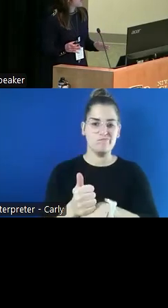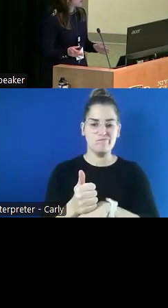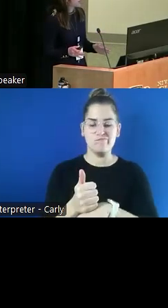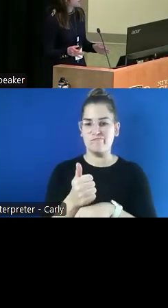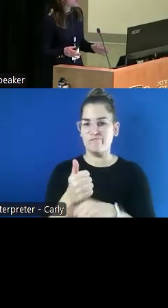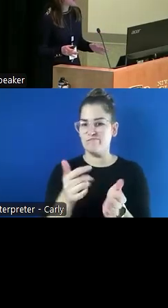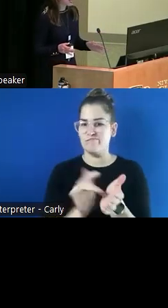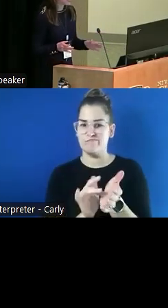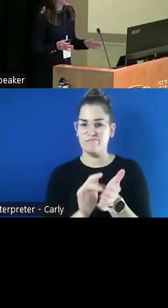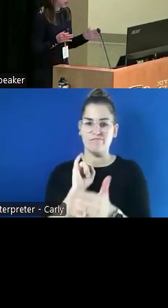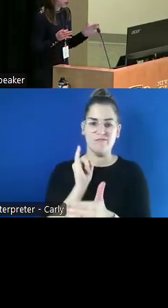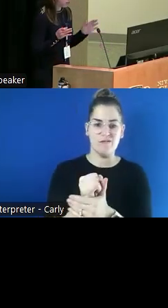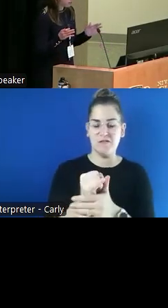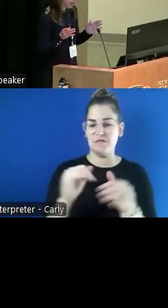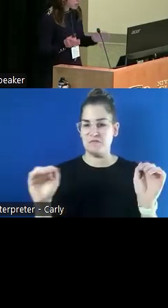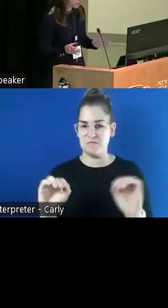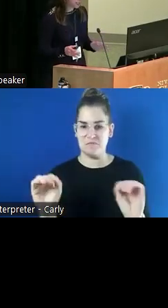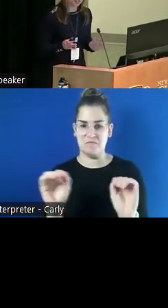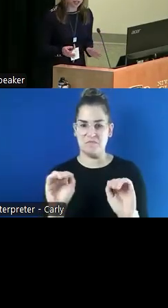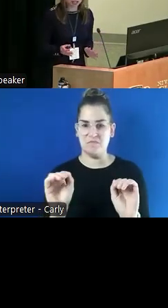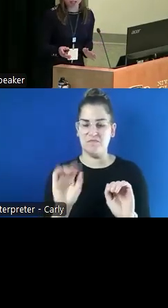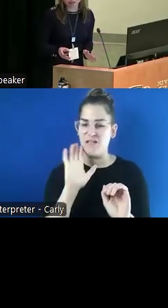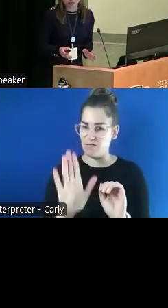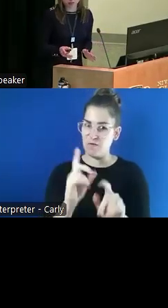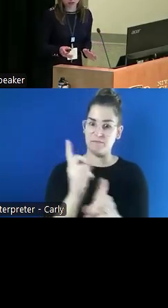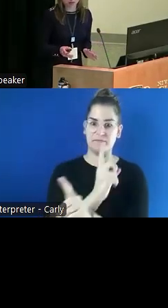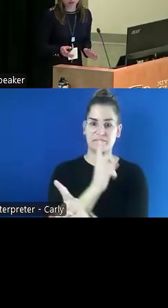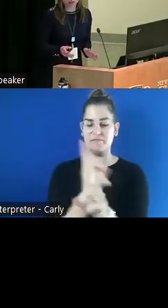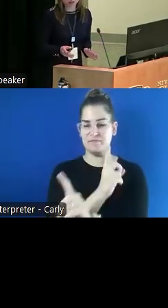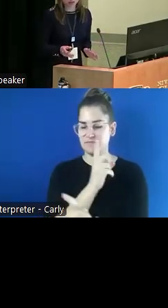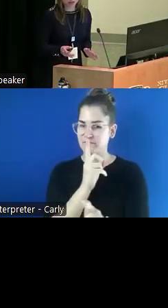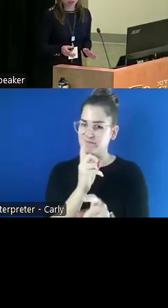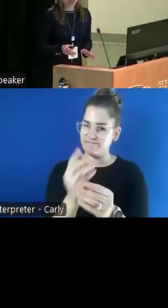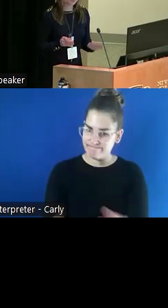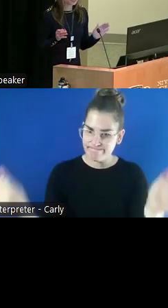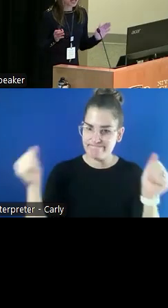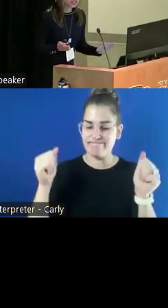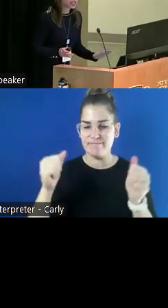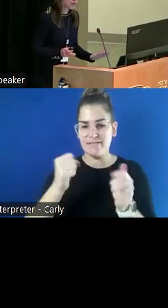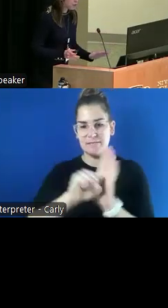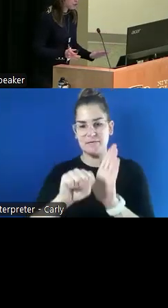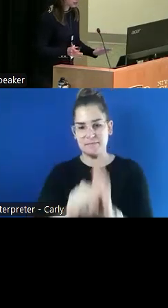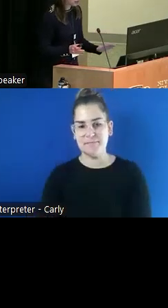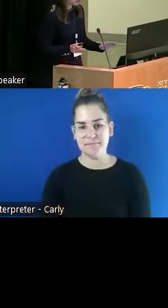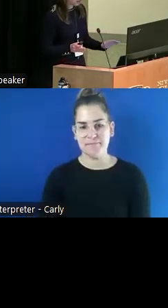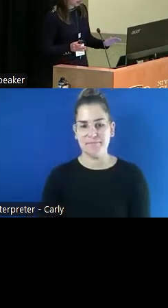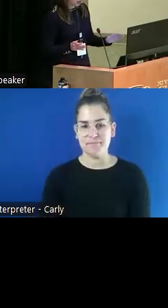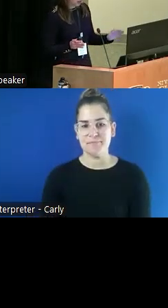psychotherapeutic interventions that adequately treat negative symptoms. And related to that